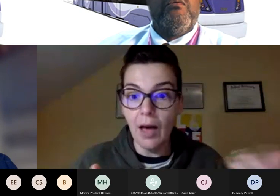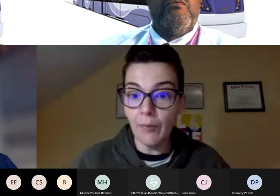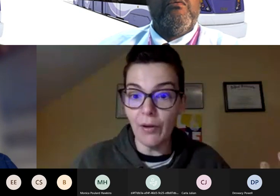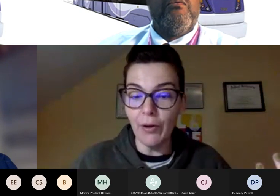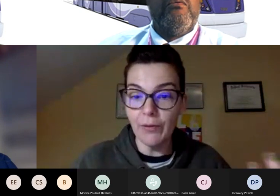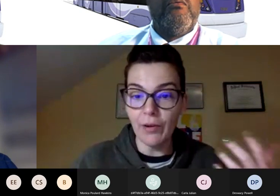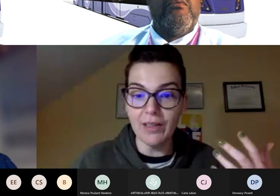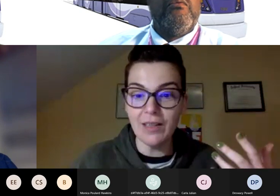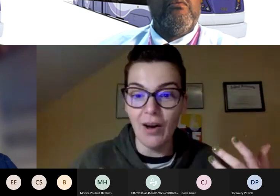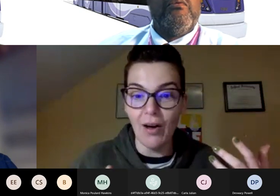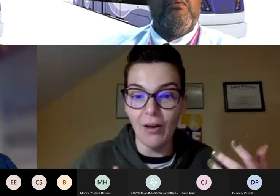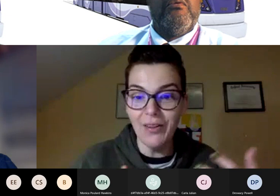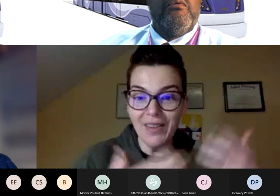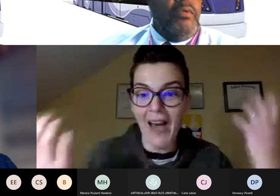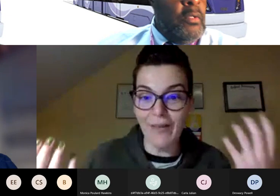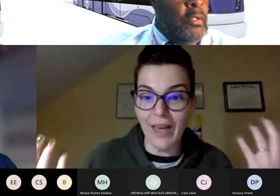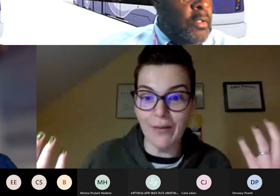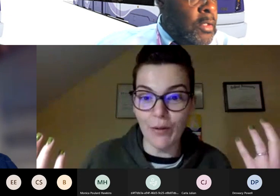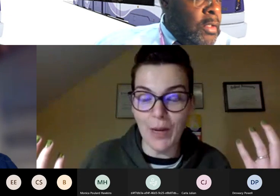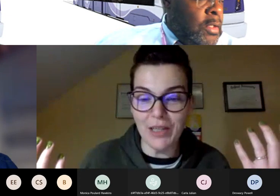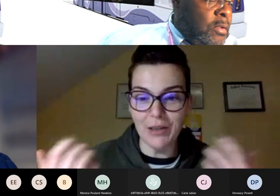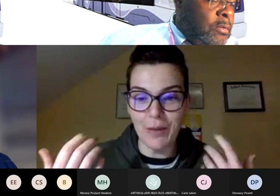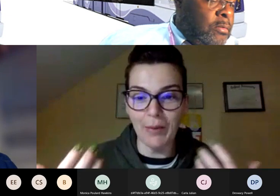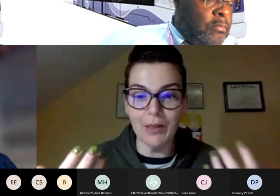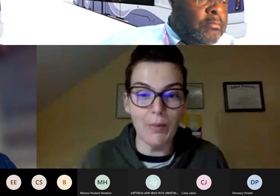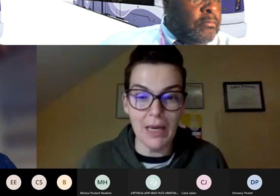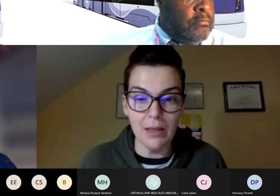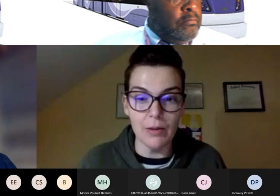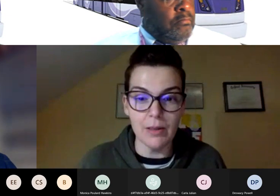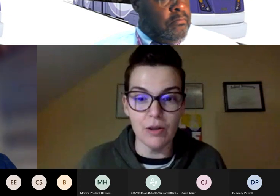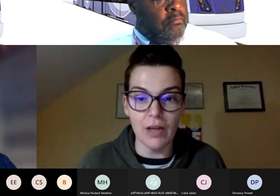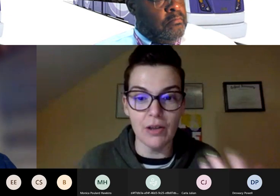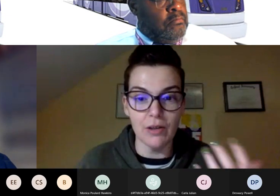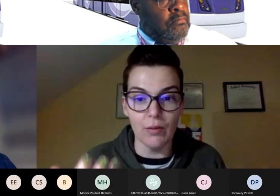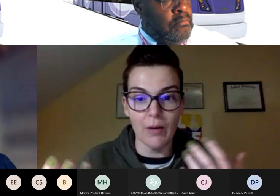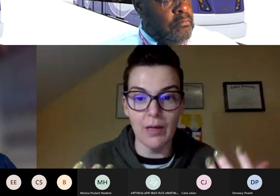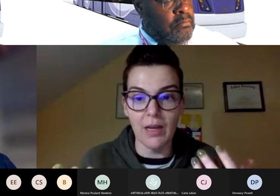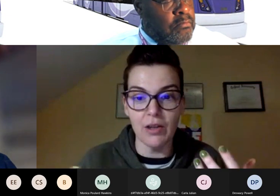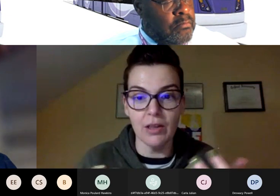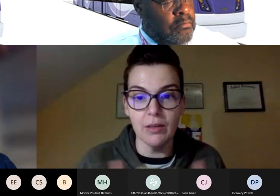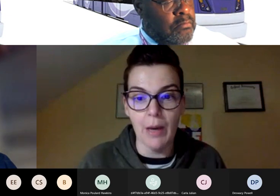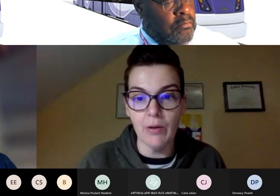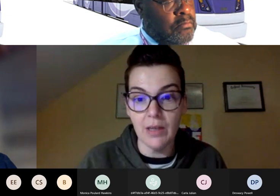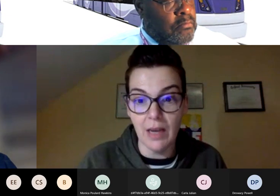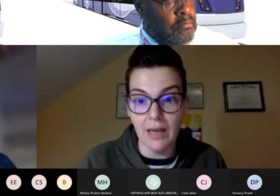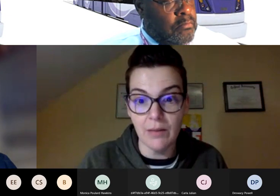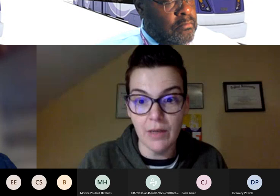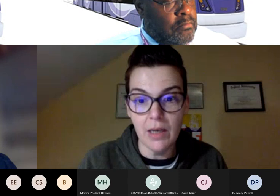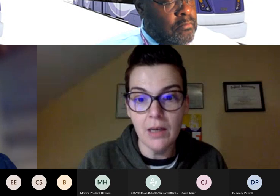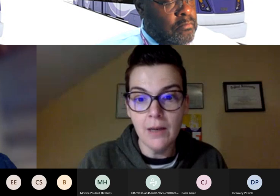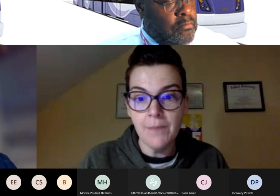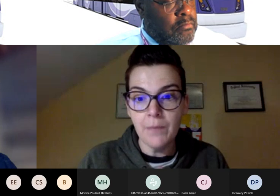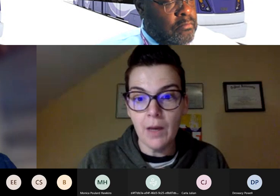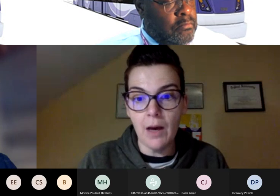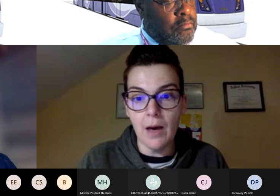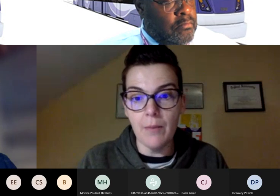be helpful for us to all have that information to be able to make those suggestions or recommendations about